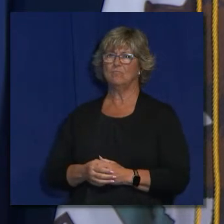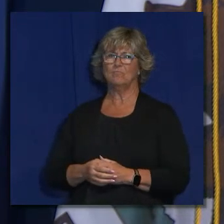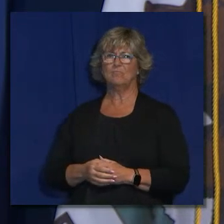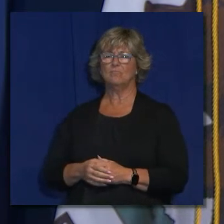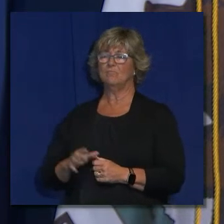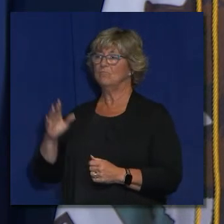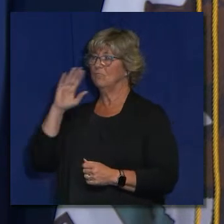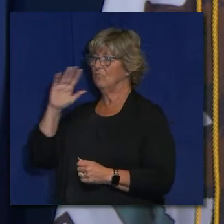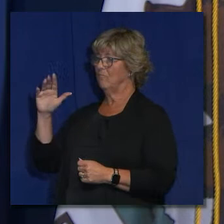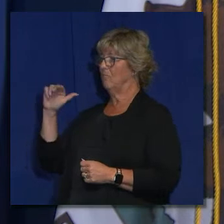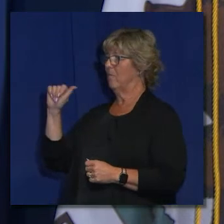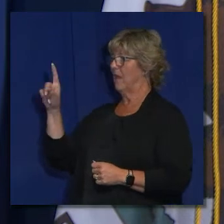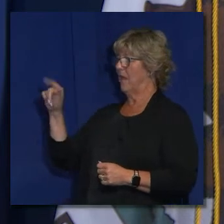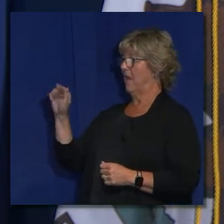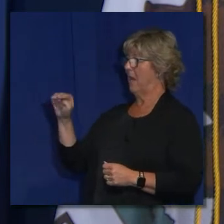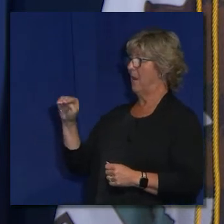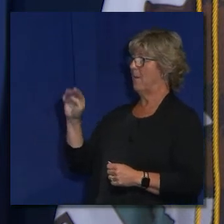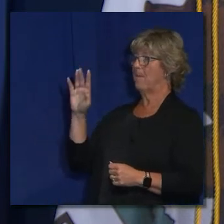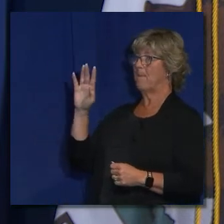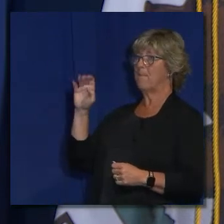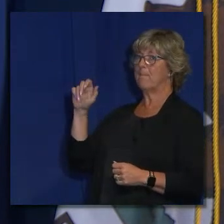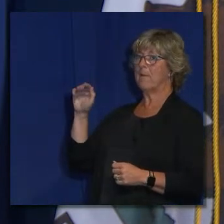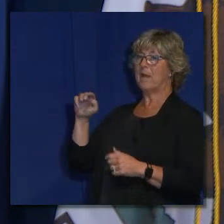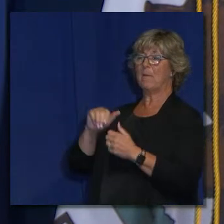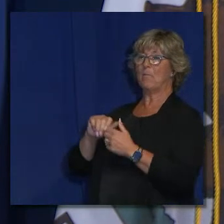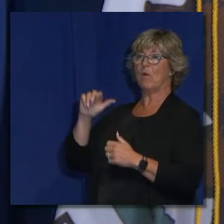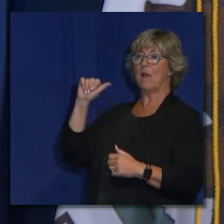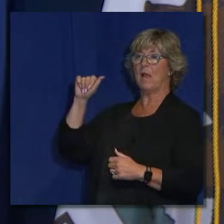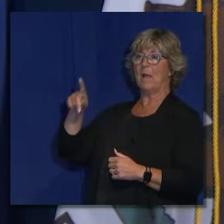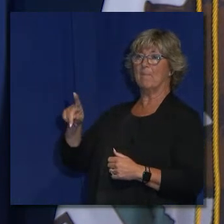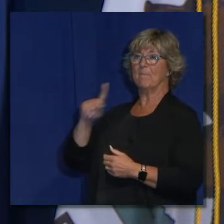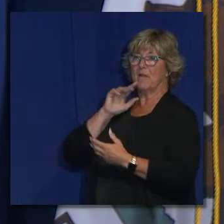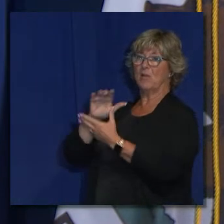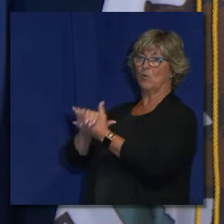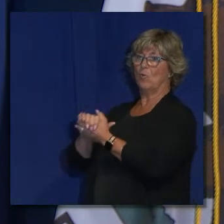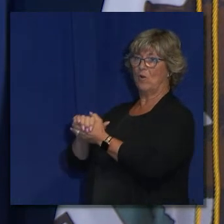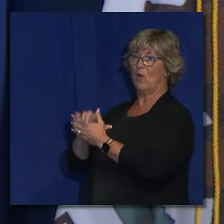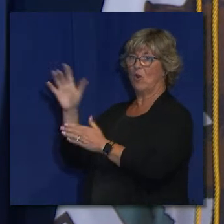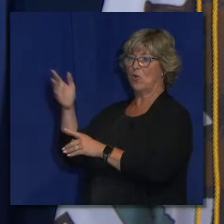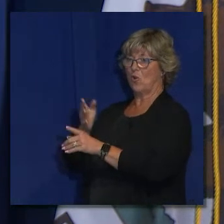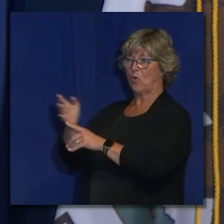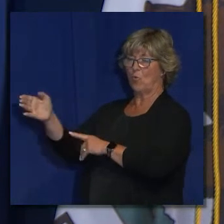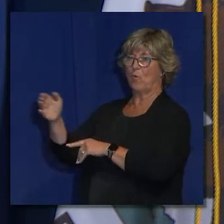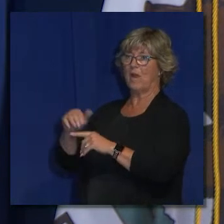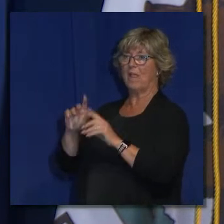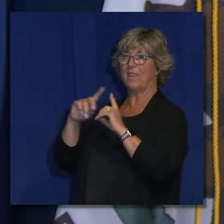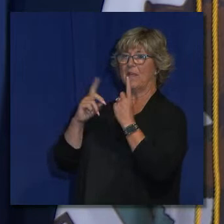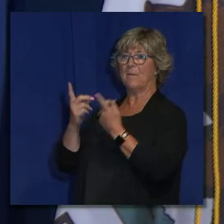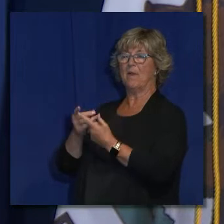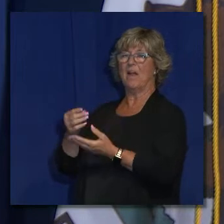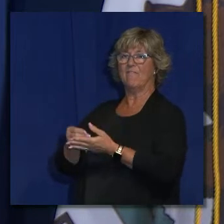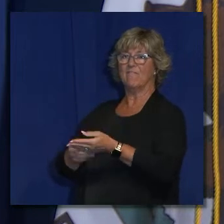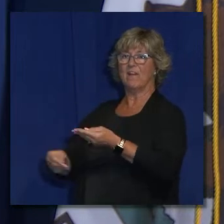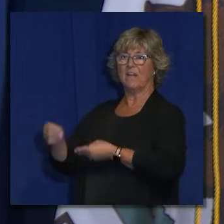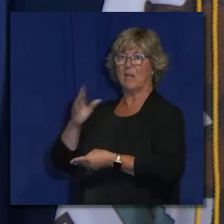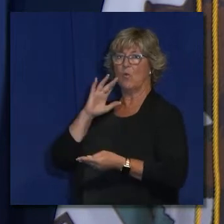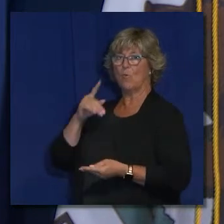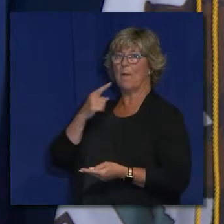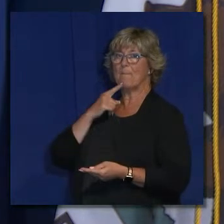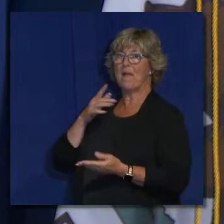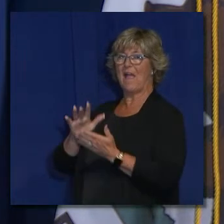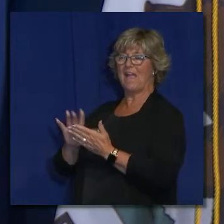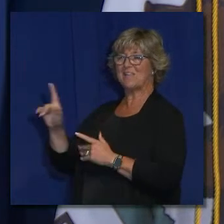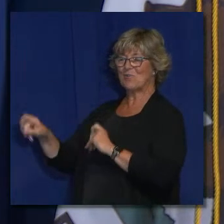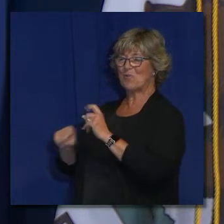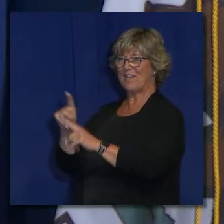This is Adam Beam with the AP. Congrats on your career at the Department of Finance. We'll miss asking you all